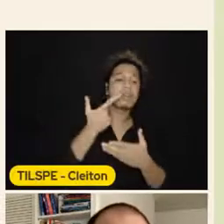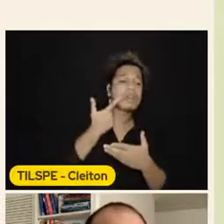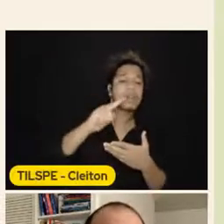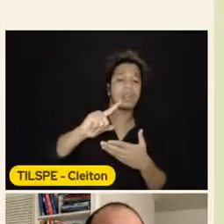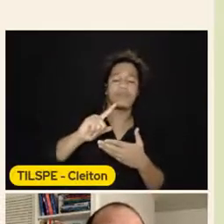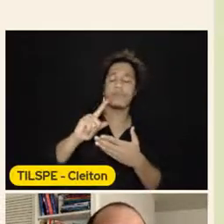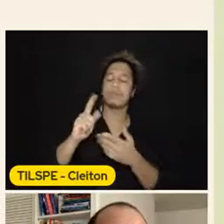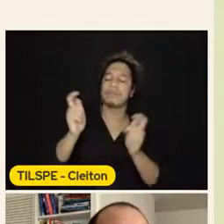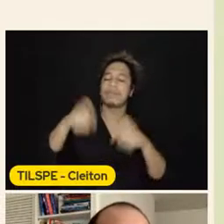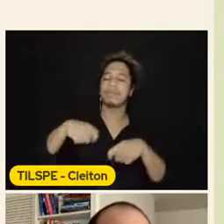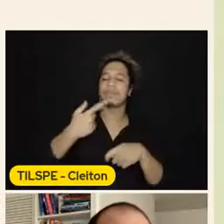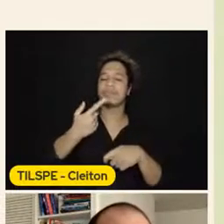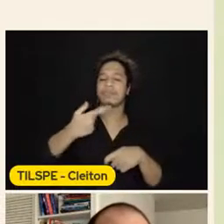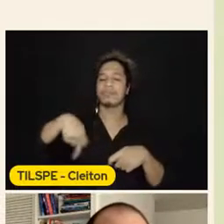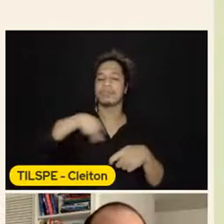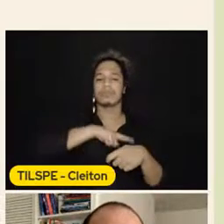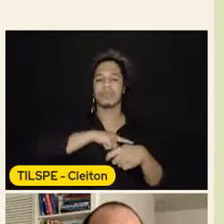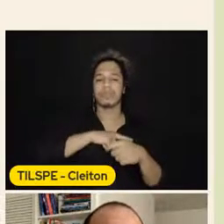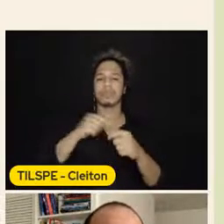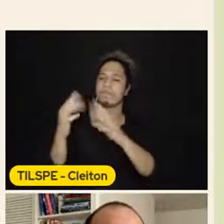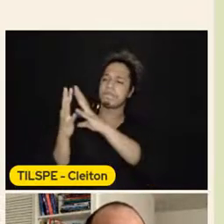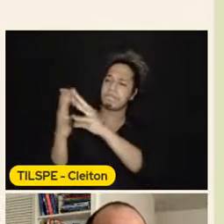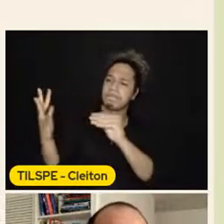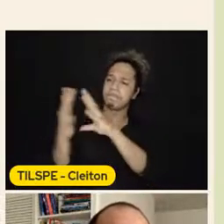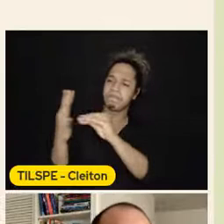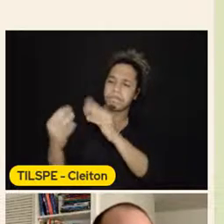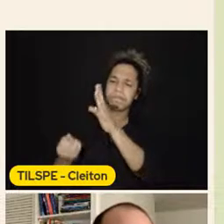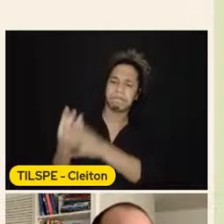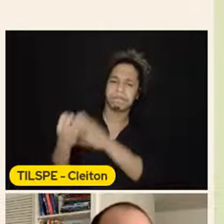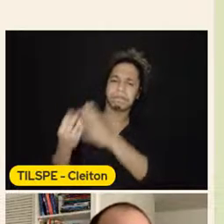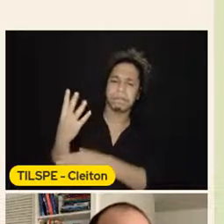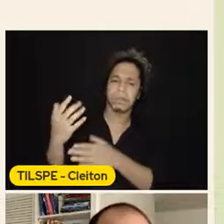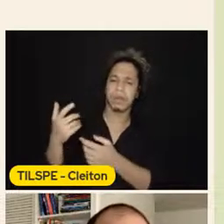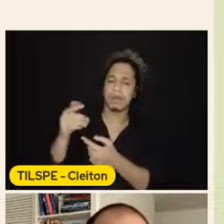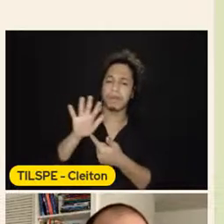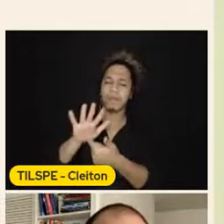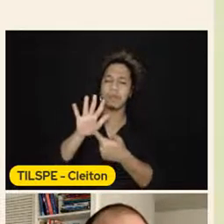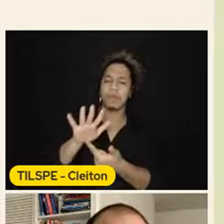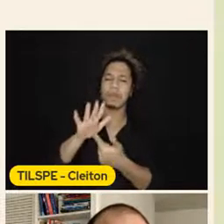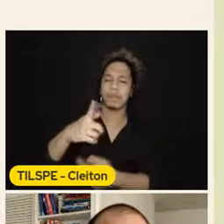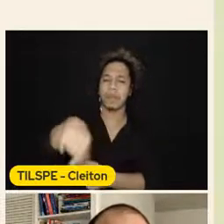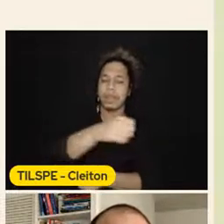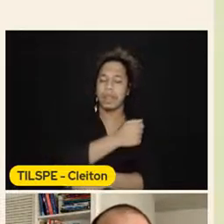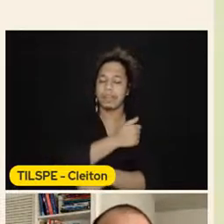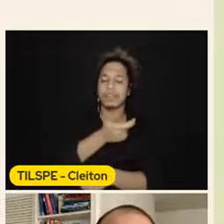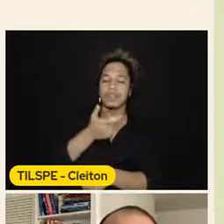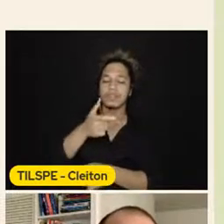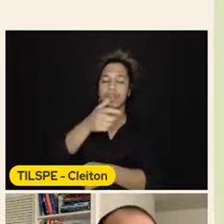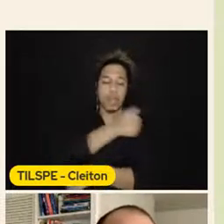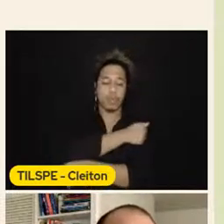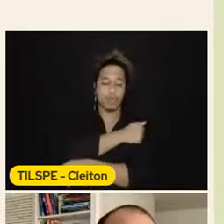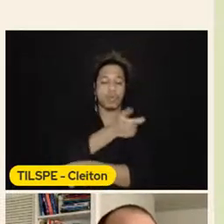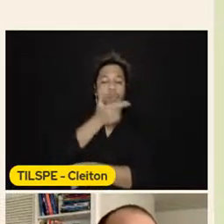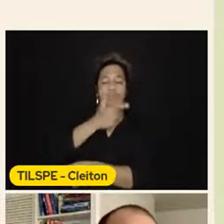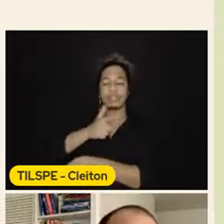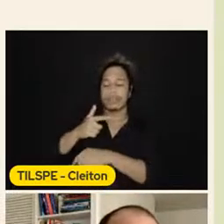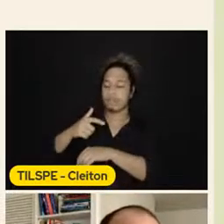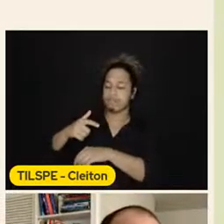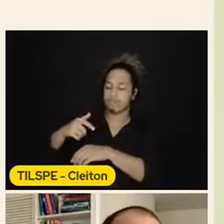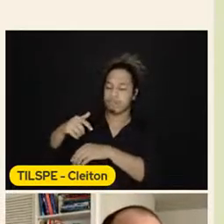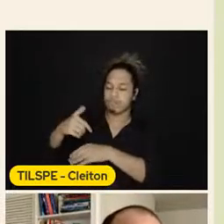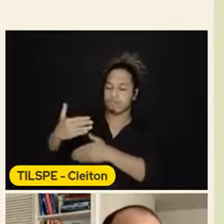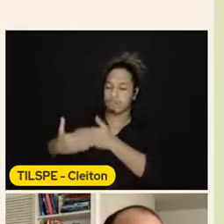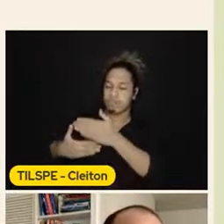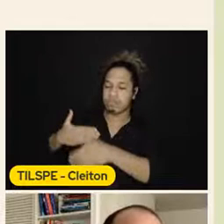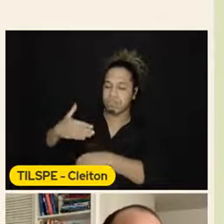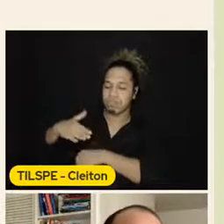model and then model again until our students become more independent. I like to say that